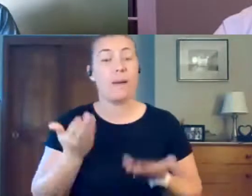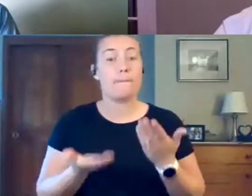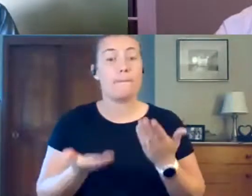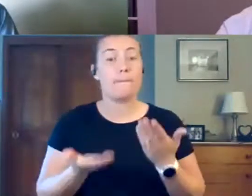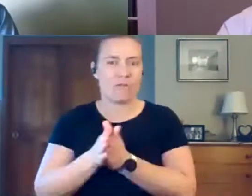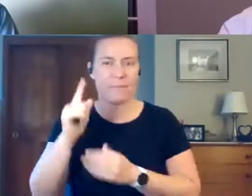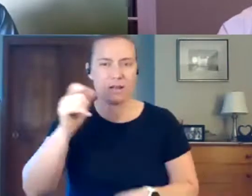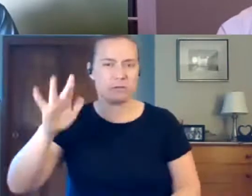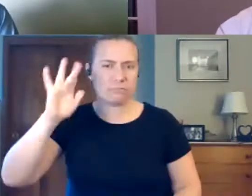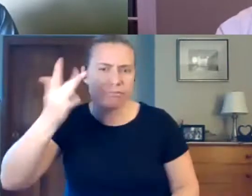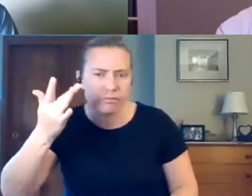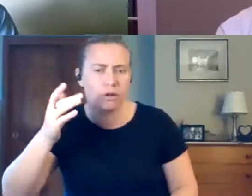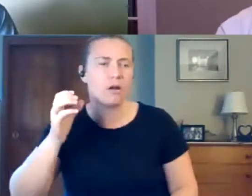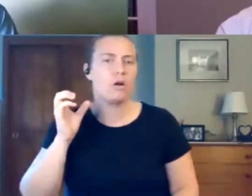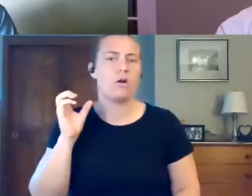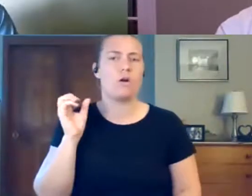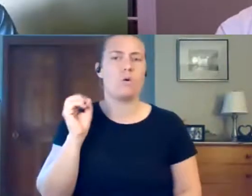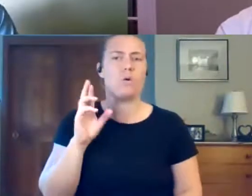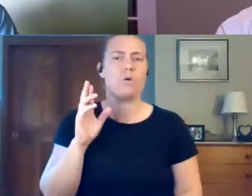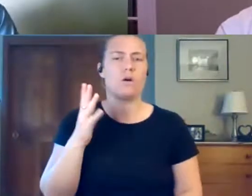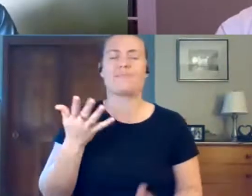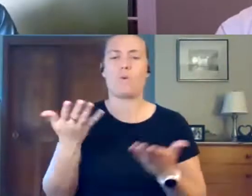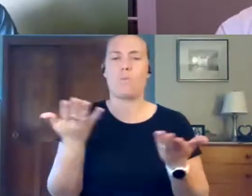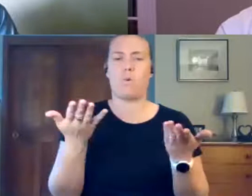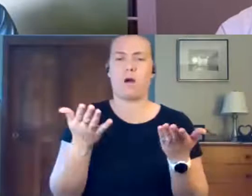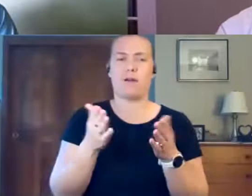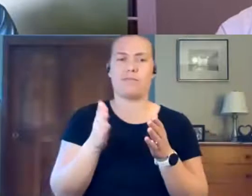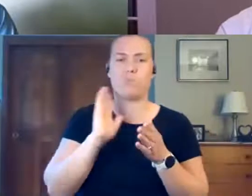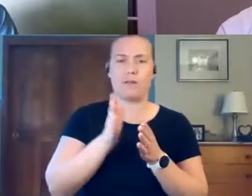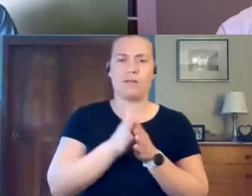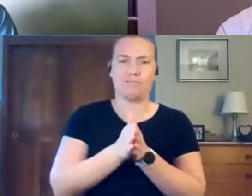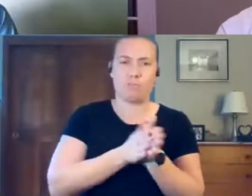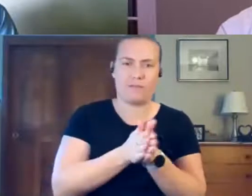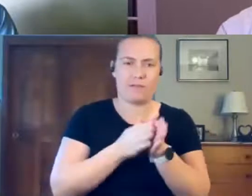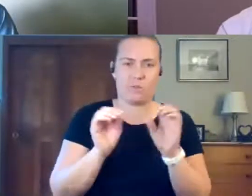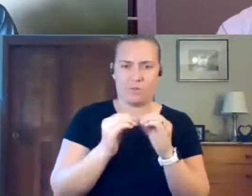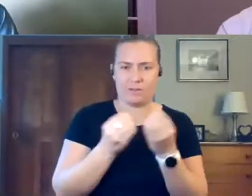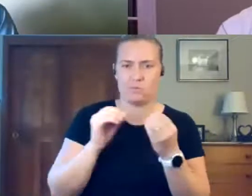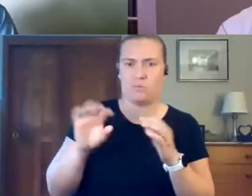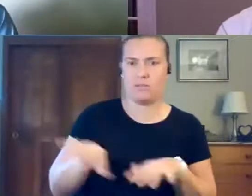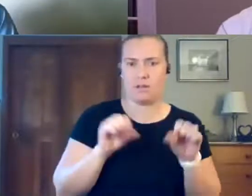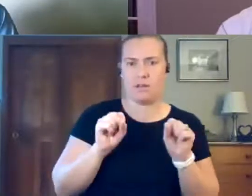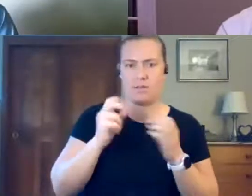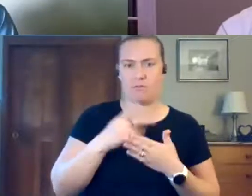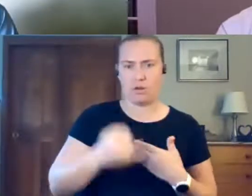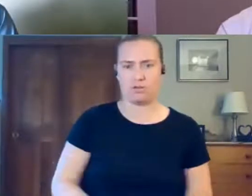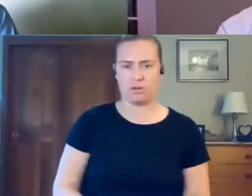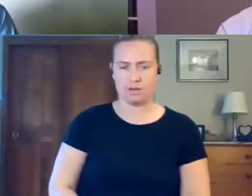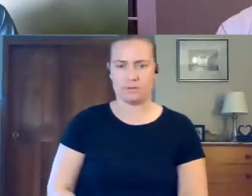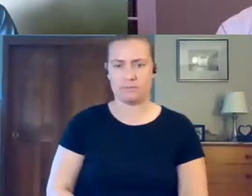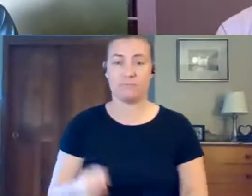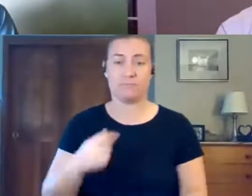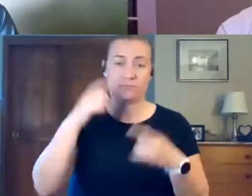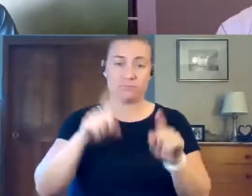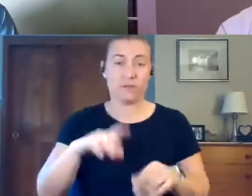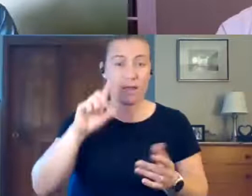or, what's what motivation to the organization to take it on. And I also agree that identifying